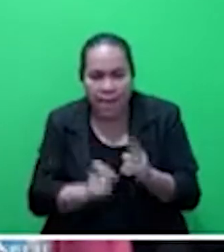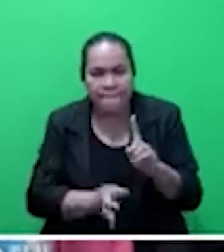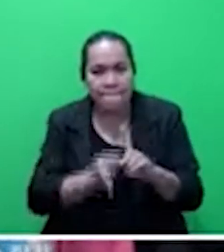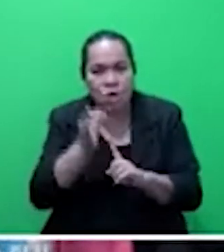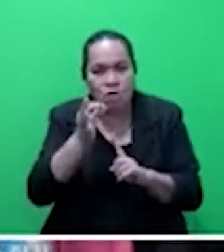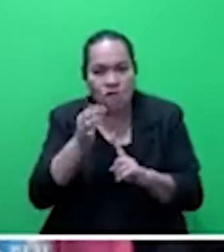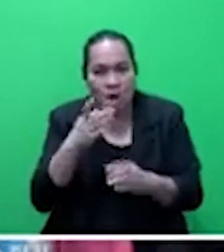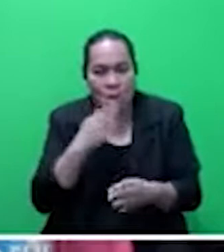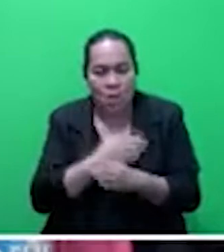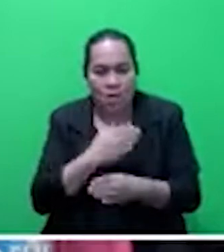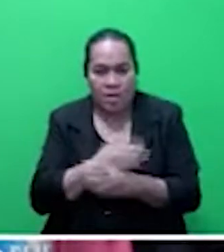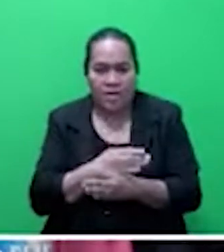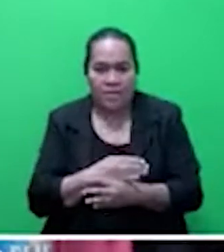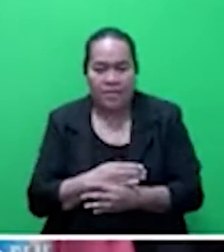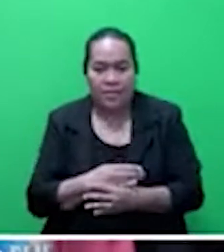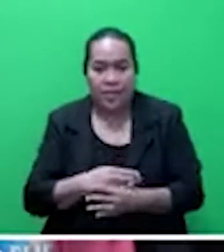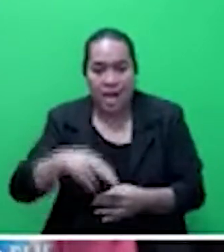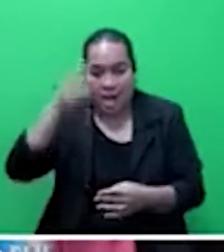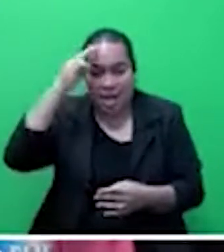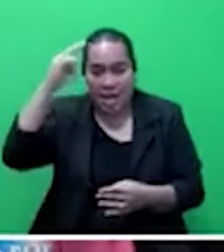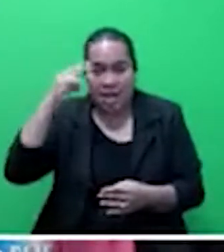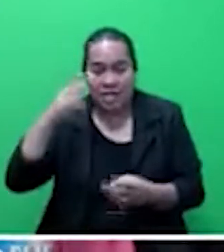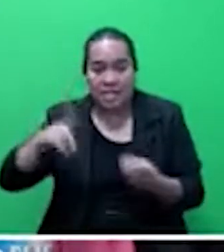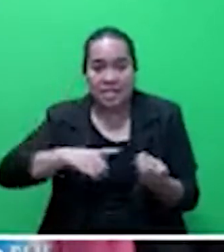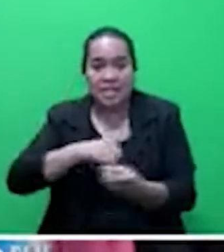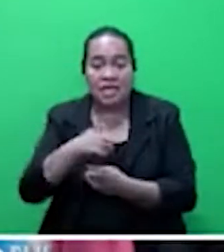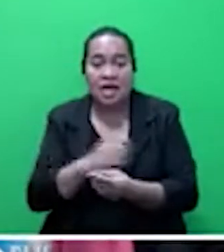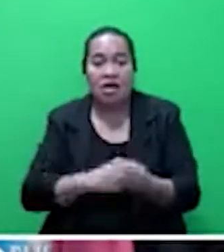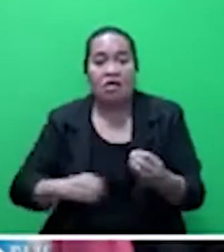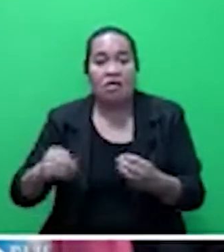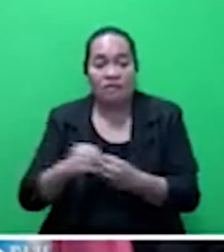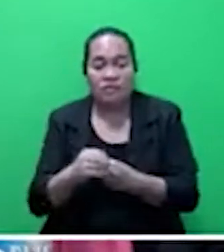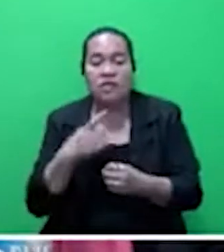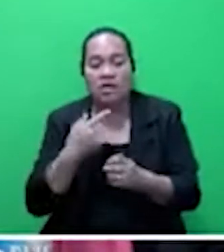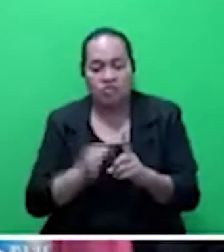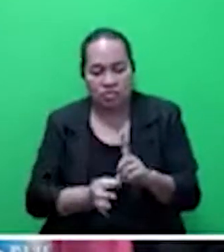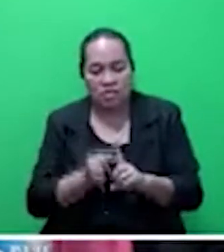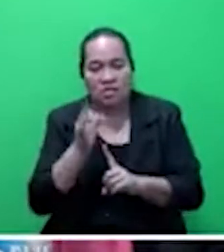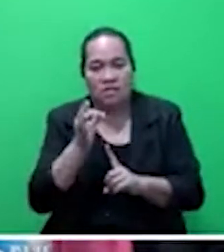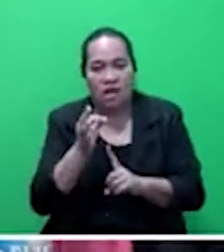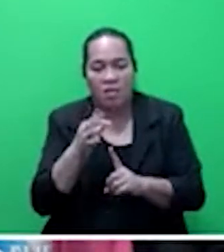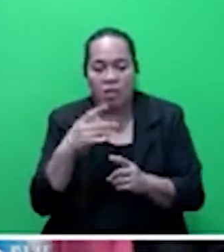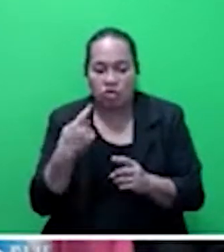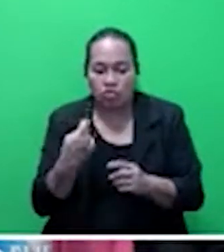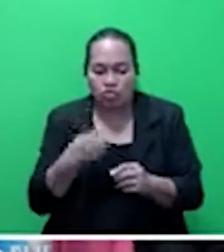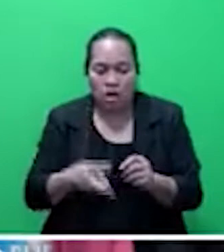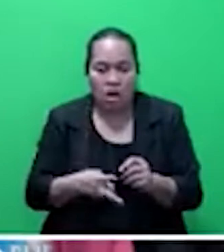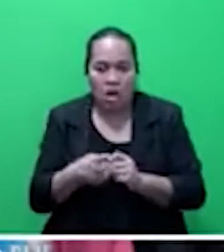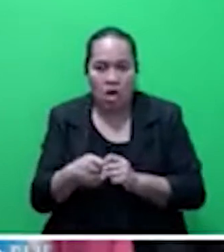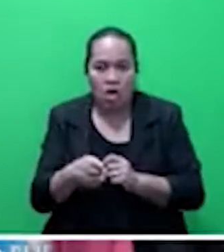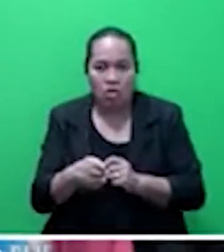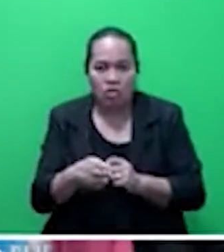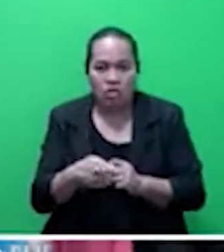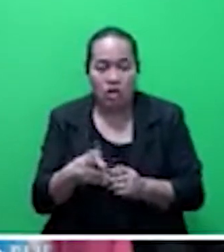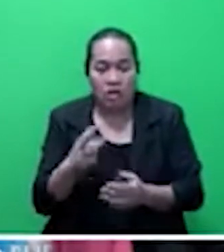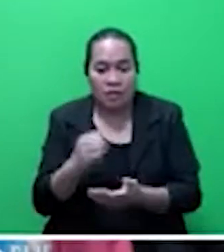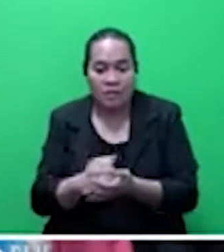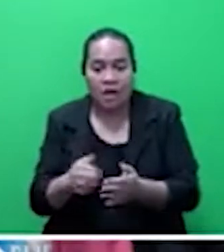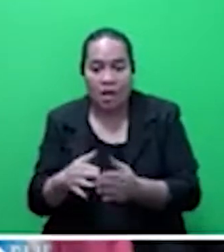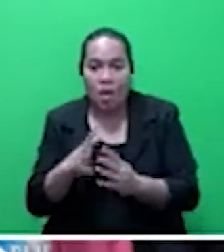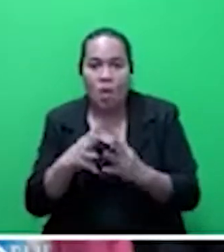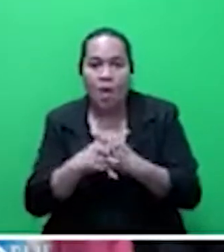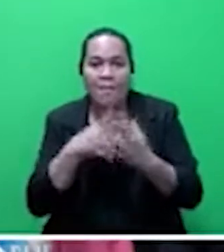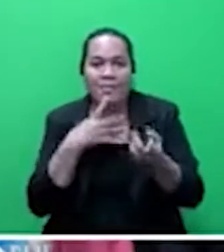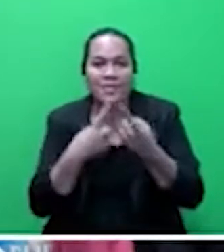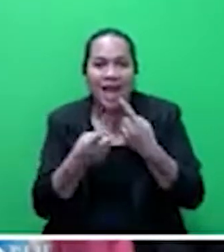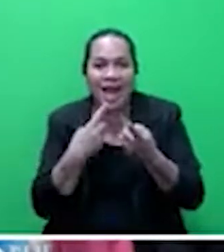operations. The National Disaster Management Office has also developed and will soon launch its revamped website